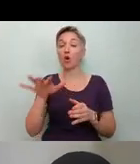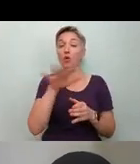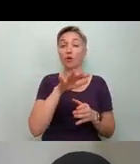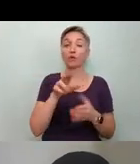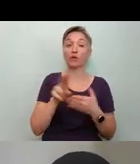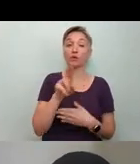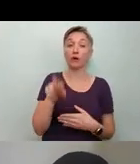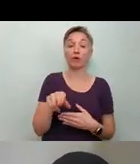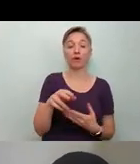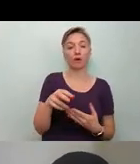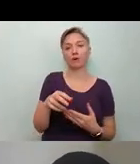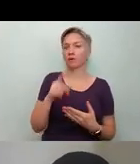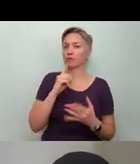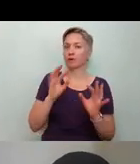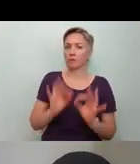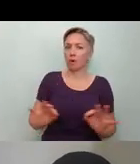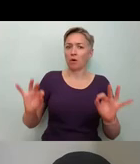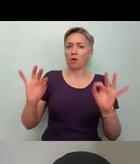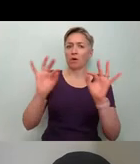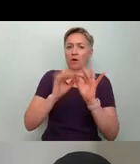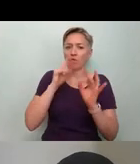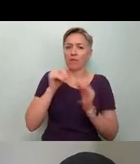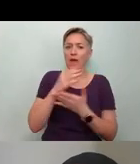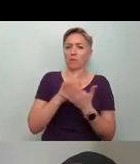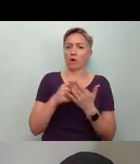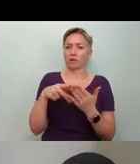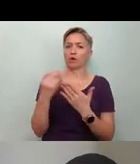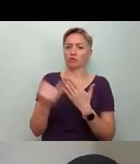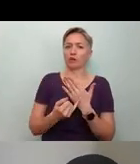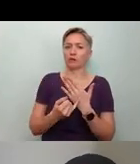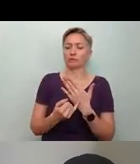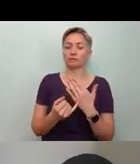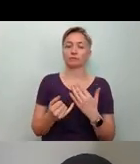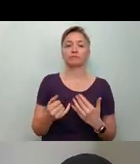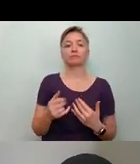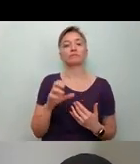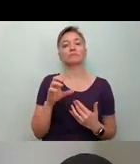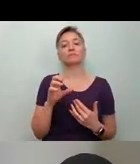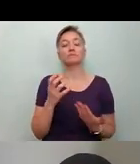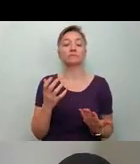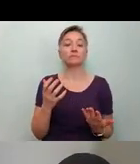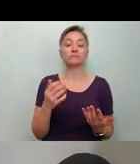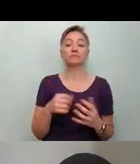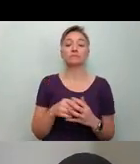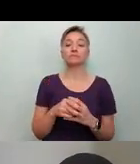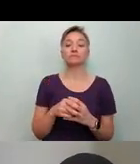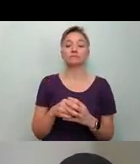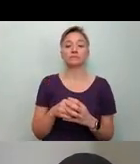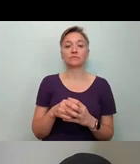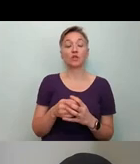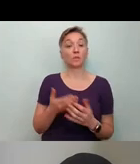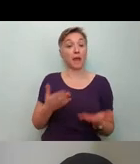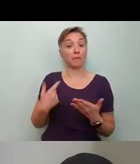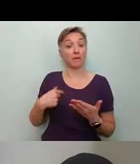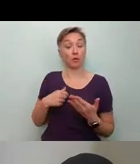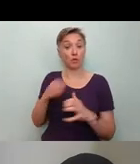very critical to that portion of the project, where maybe we have gone through and done a pretty good job of